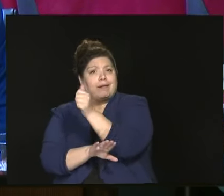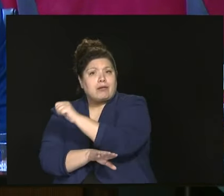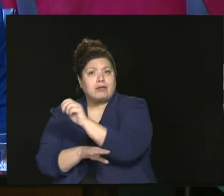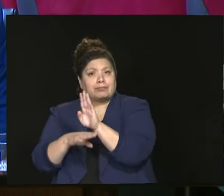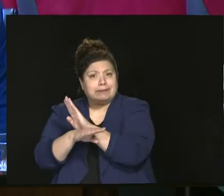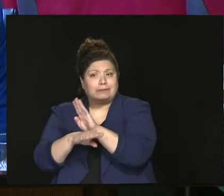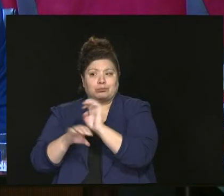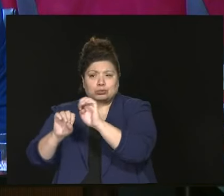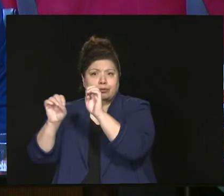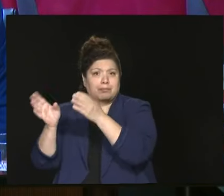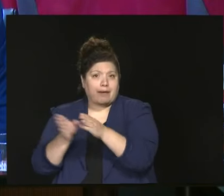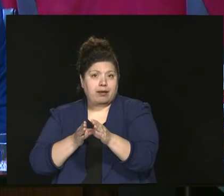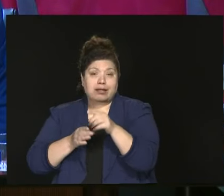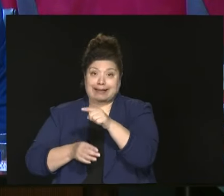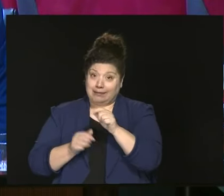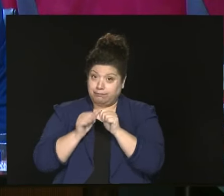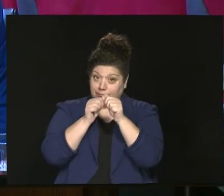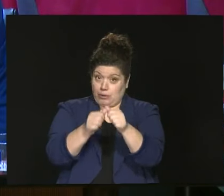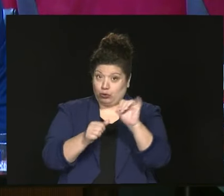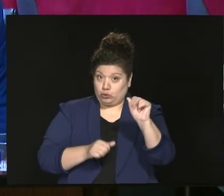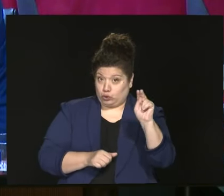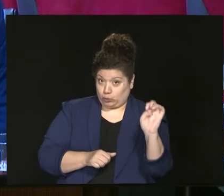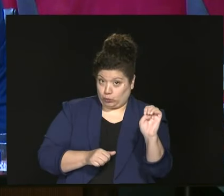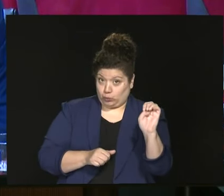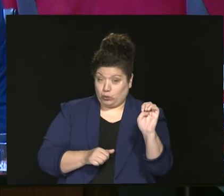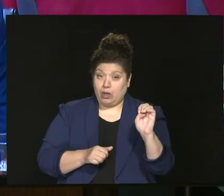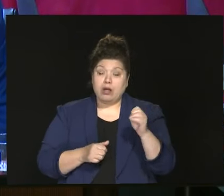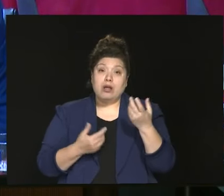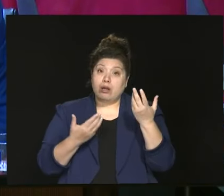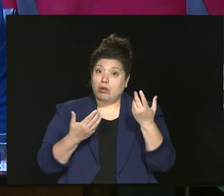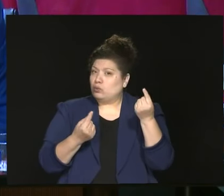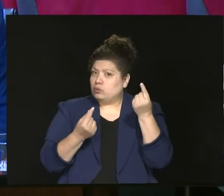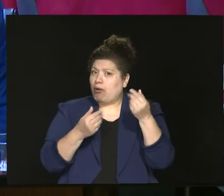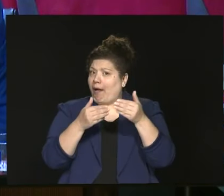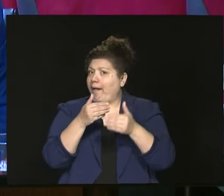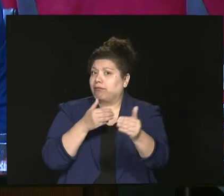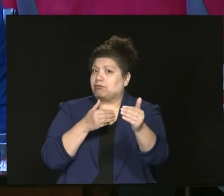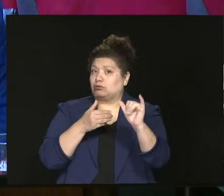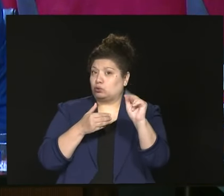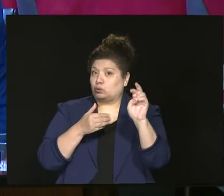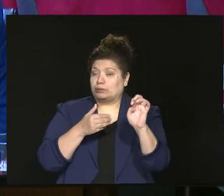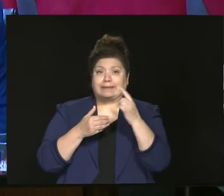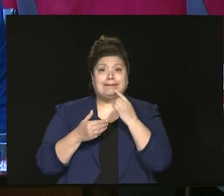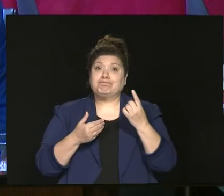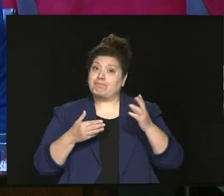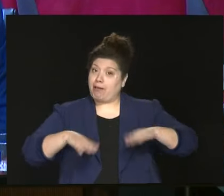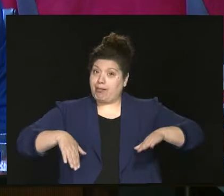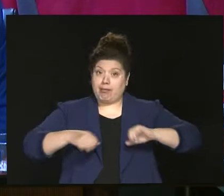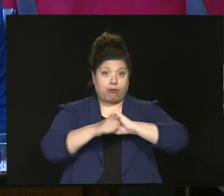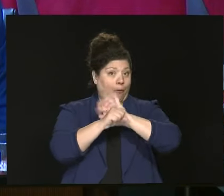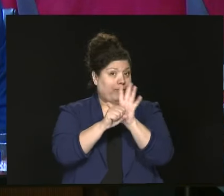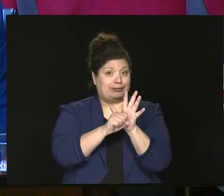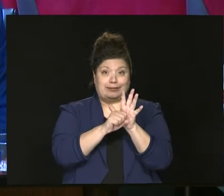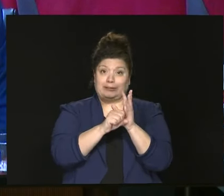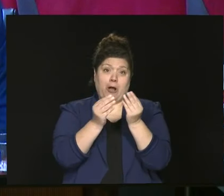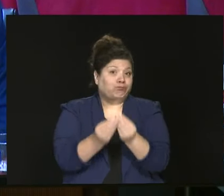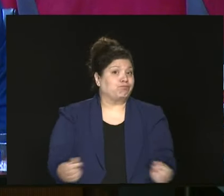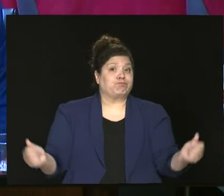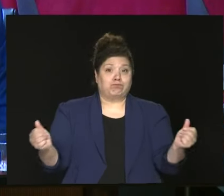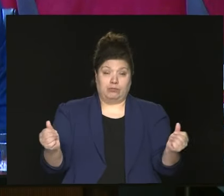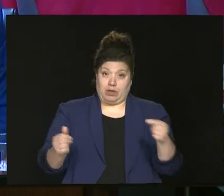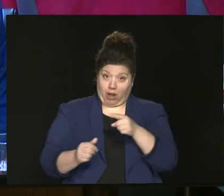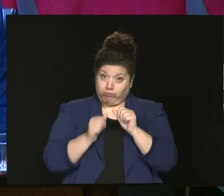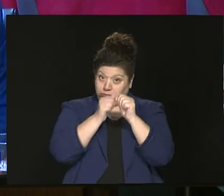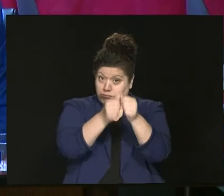June. What's the plan after that? Because we're told we're not out of the woods yet. So are these going to be extended into the summer, or are people on their own